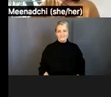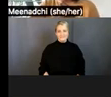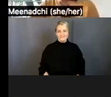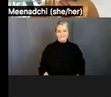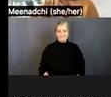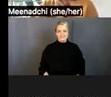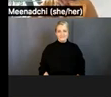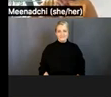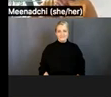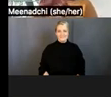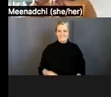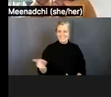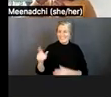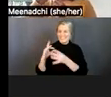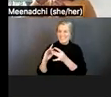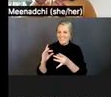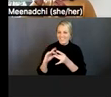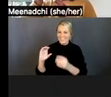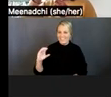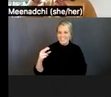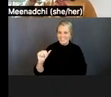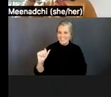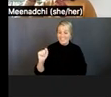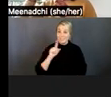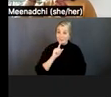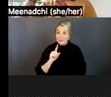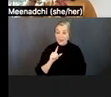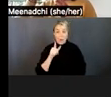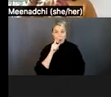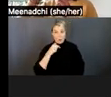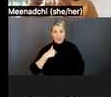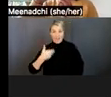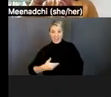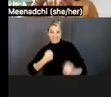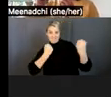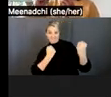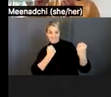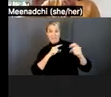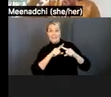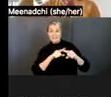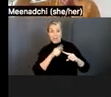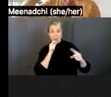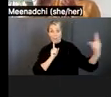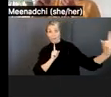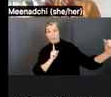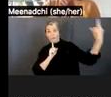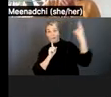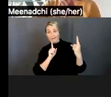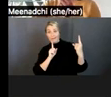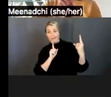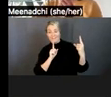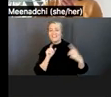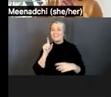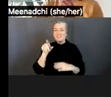There's a comment in the chat there, which is very true, of who I am depends on who I'm interacting with. This is very true. Pick a scenario that you